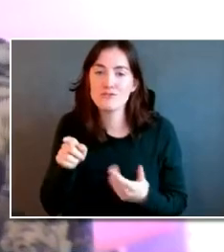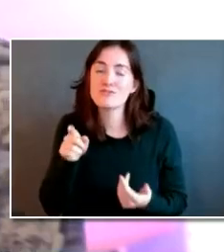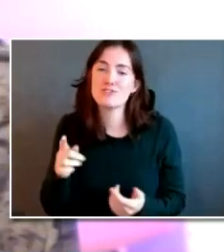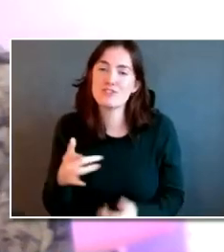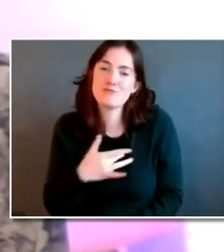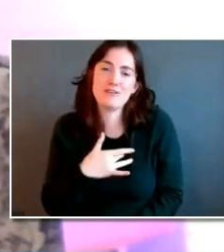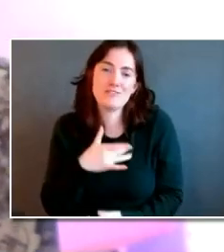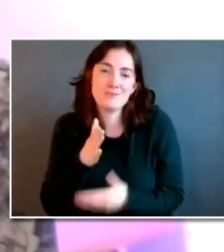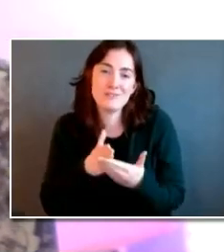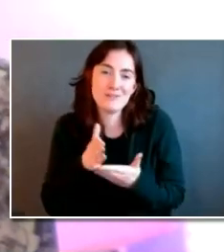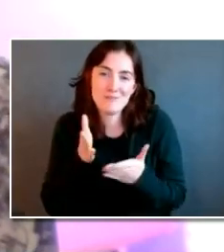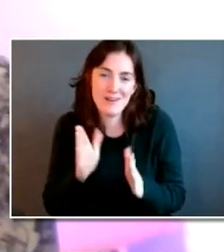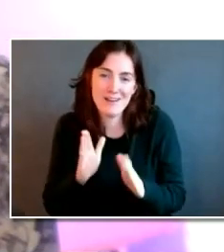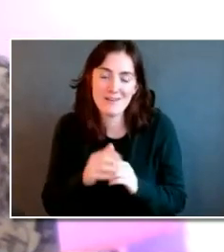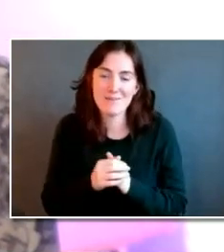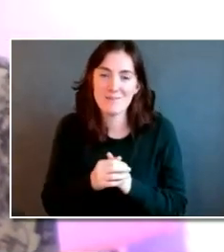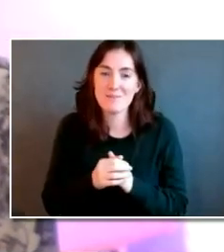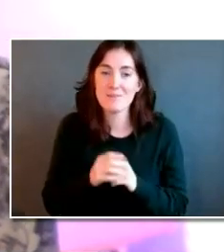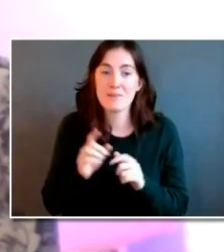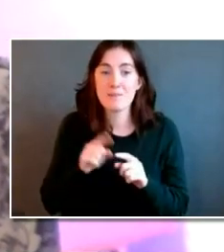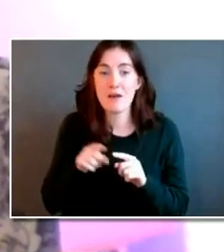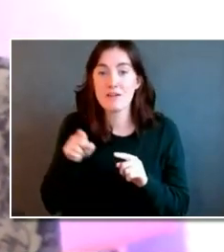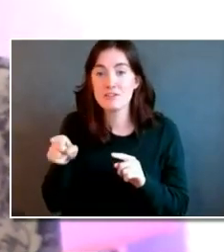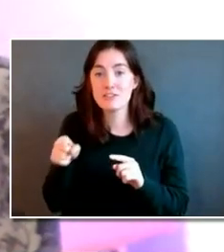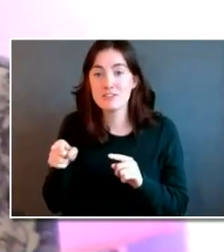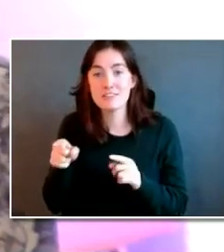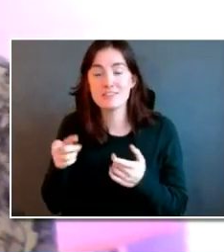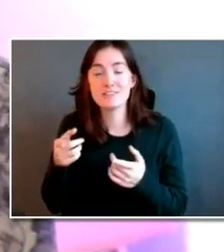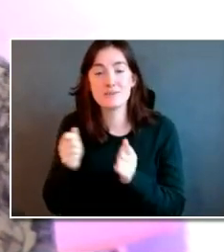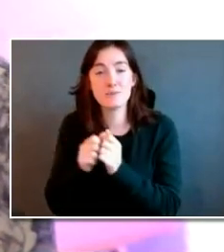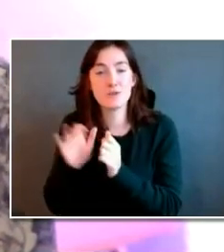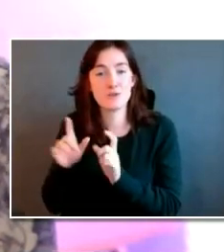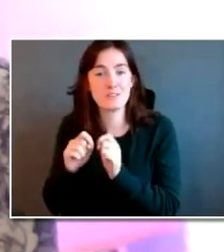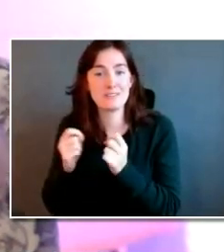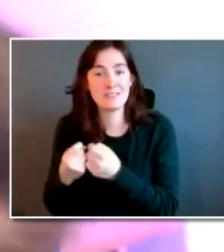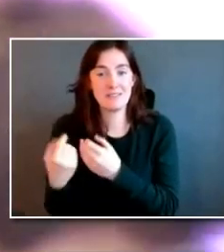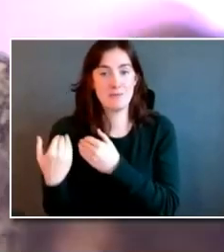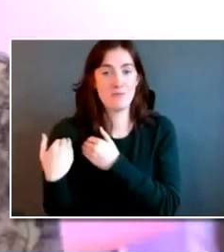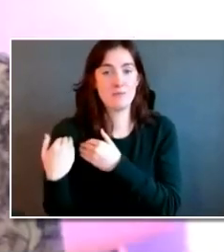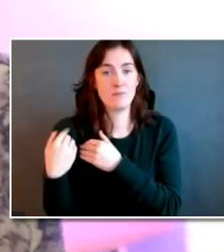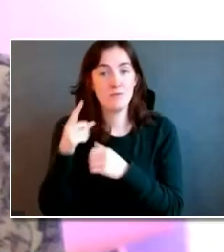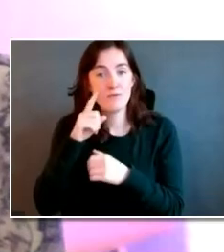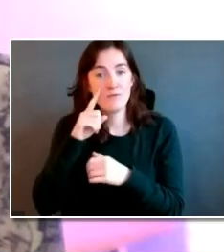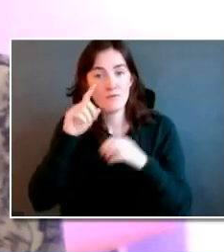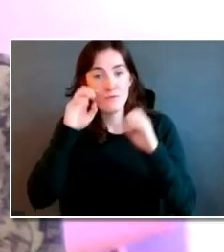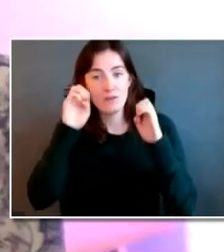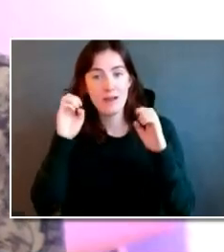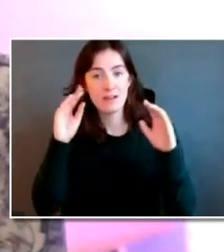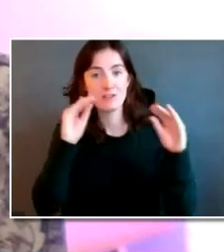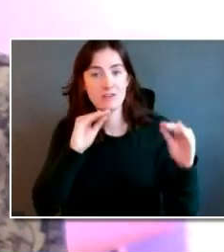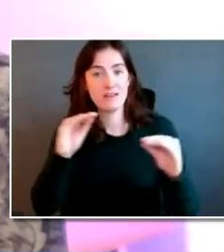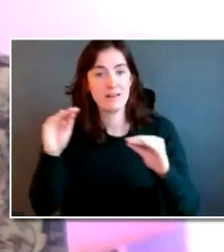educated, she and her team are responsible for educating